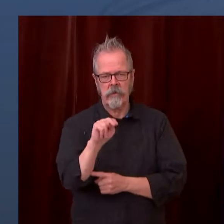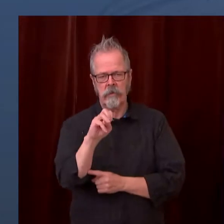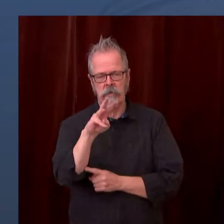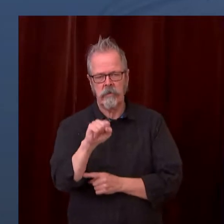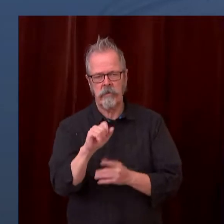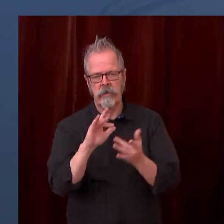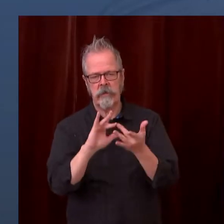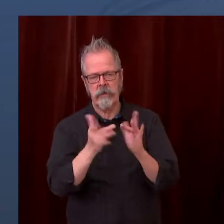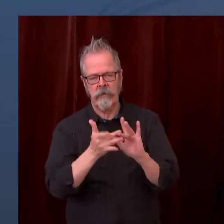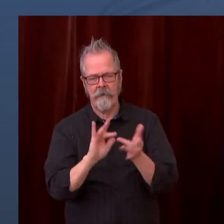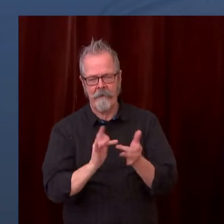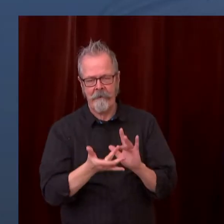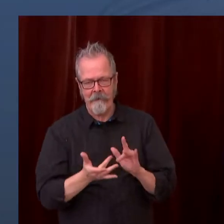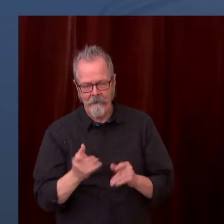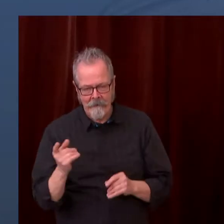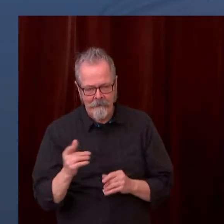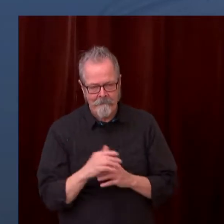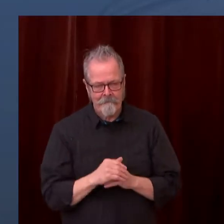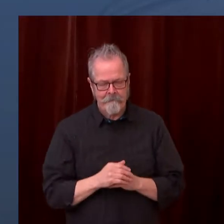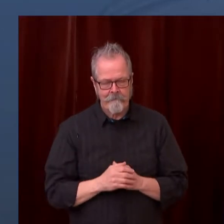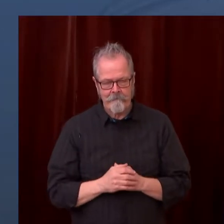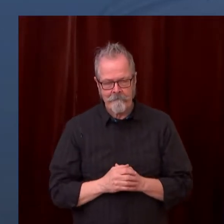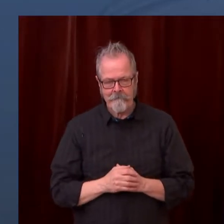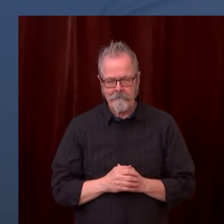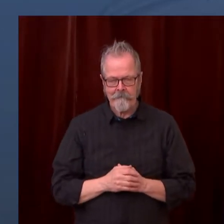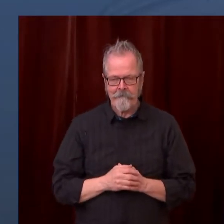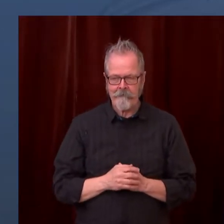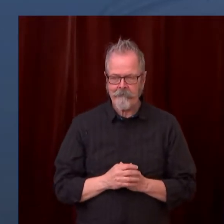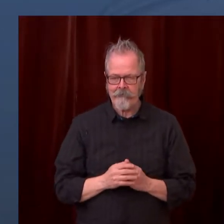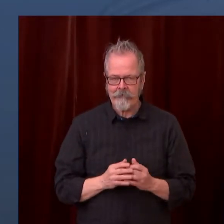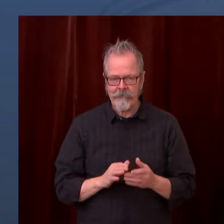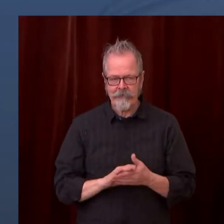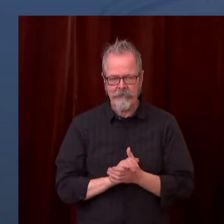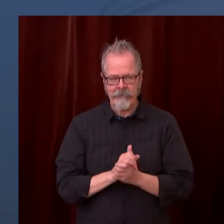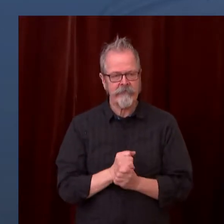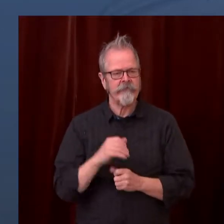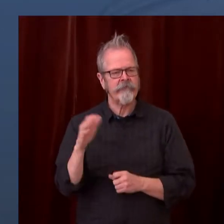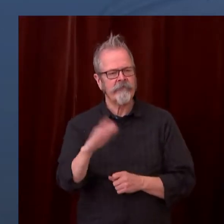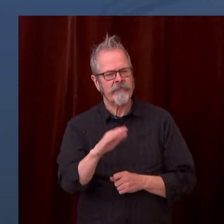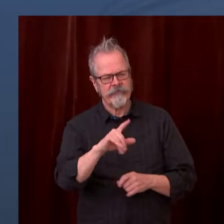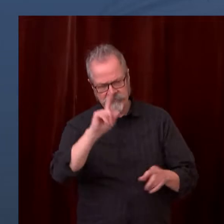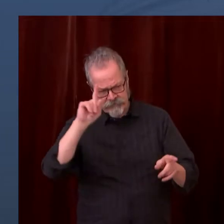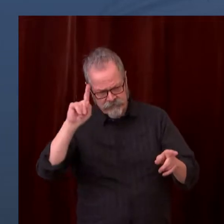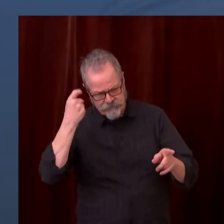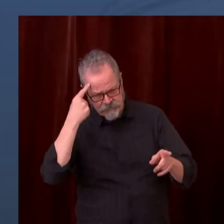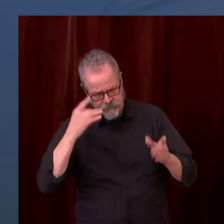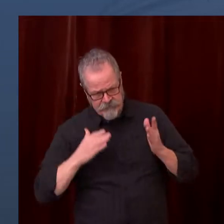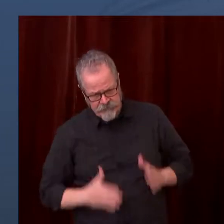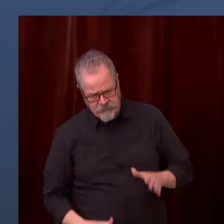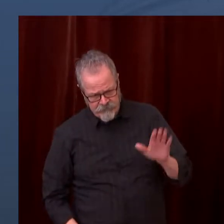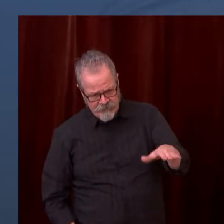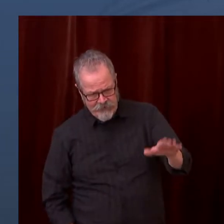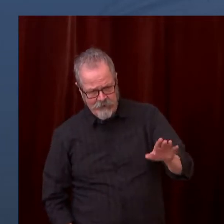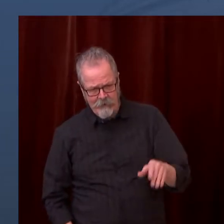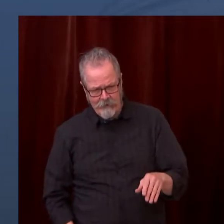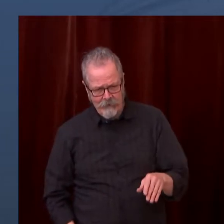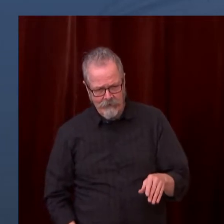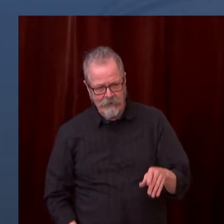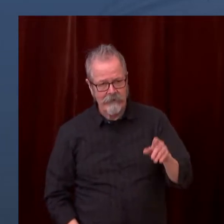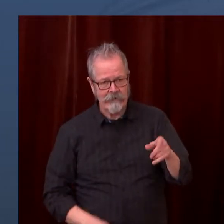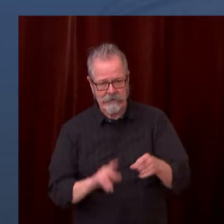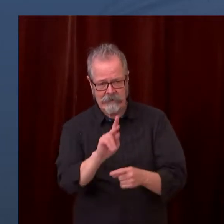Governor, just going back to the decision to expand eligibility to include K-12 employees, it was not that long ago